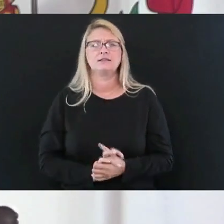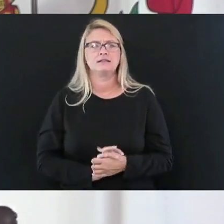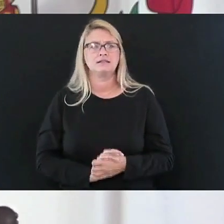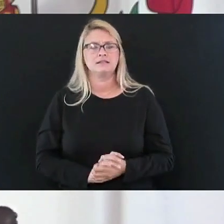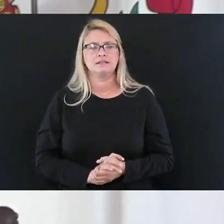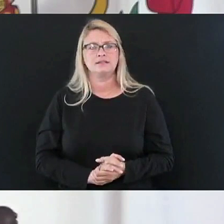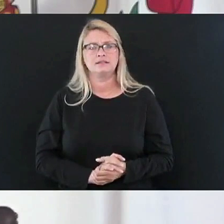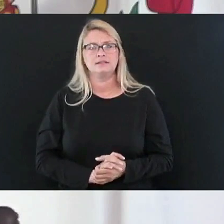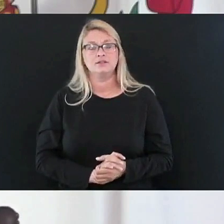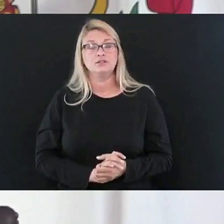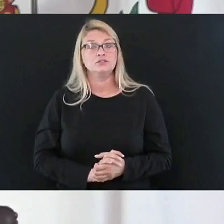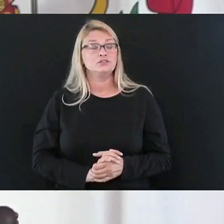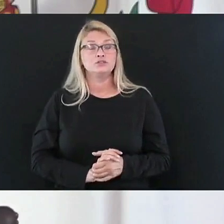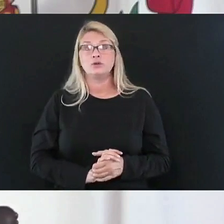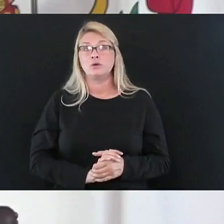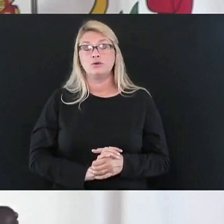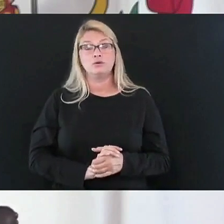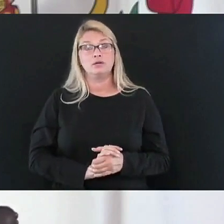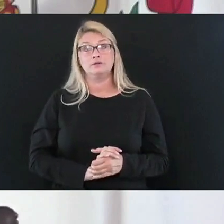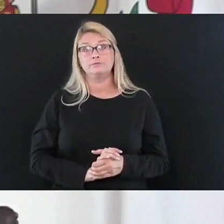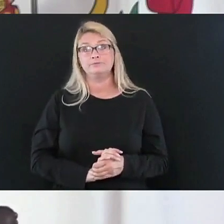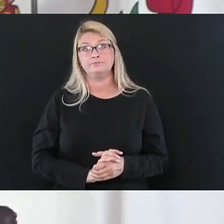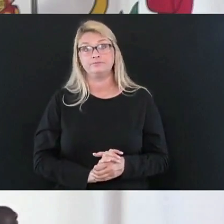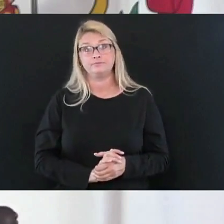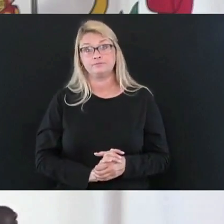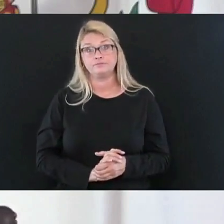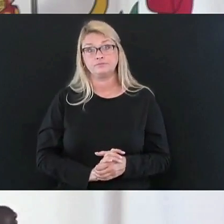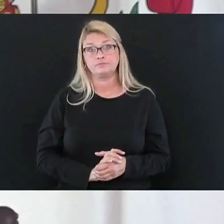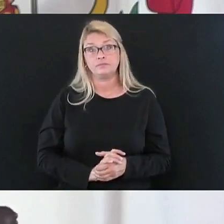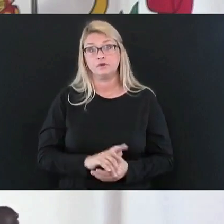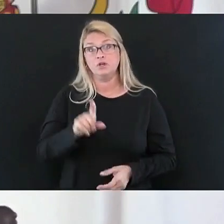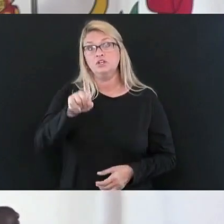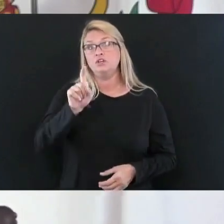that there's you should have